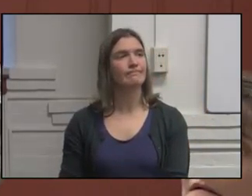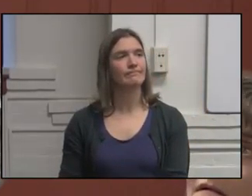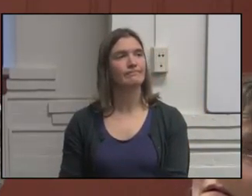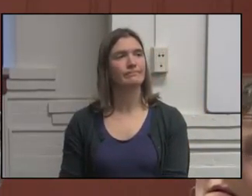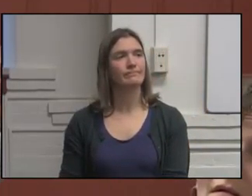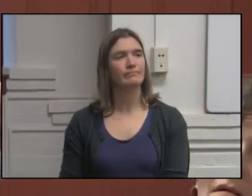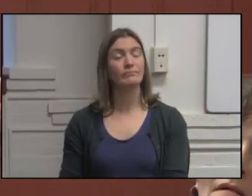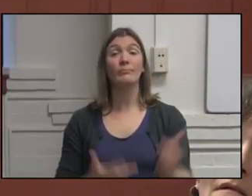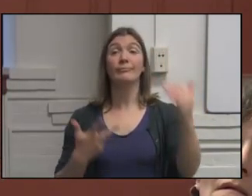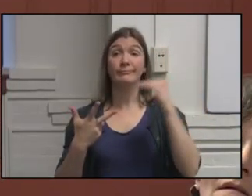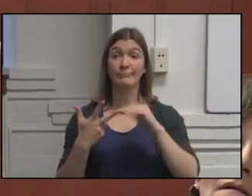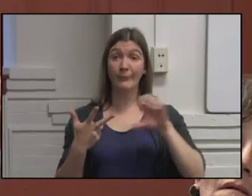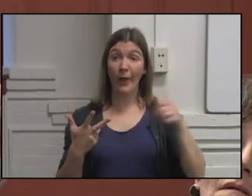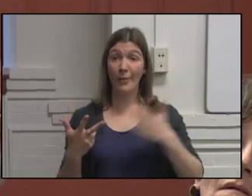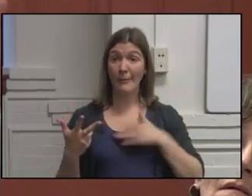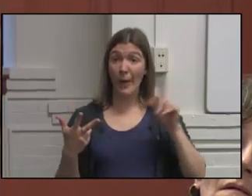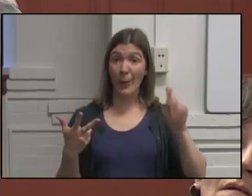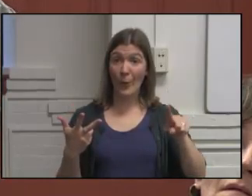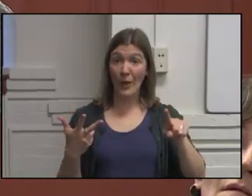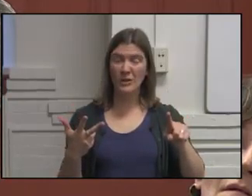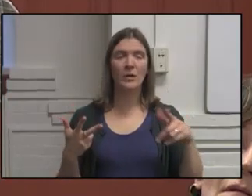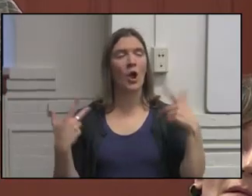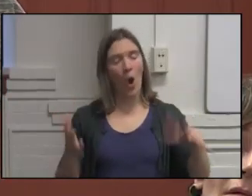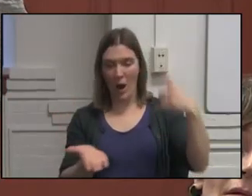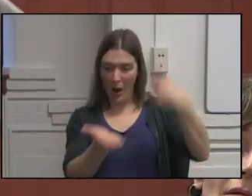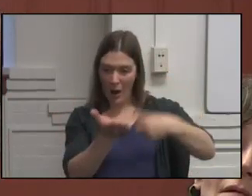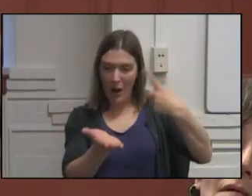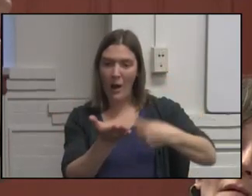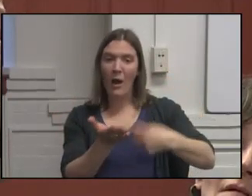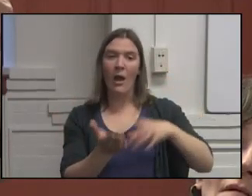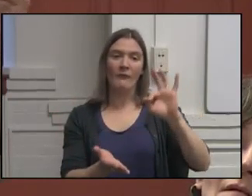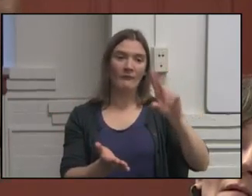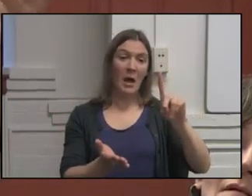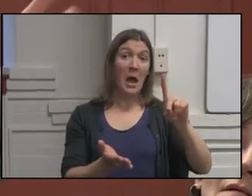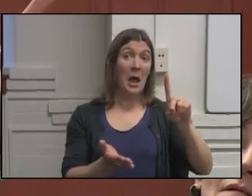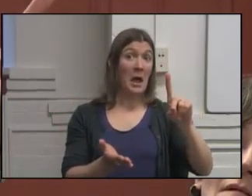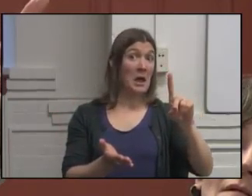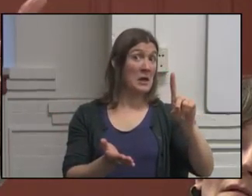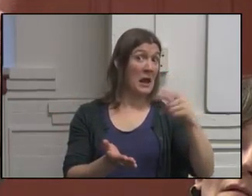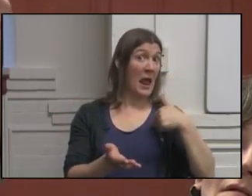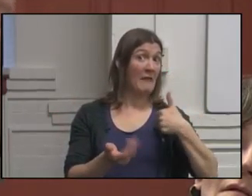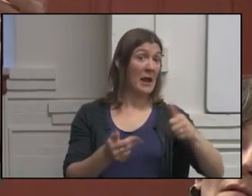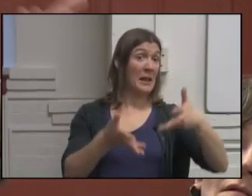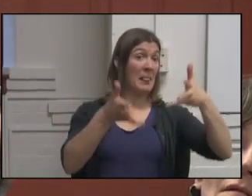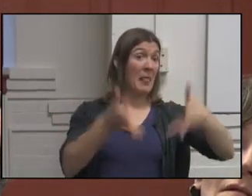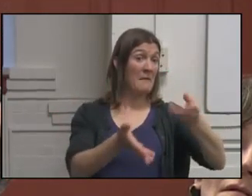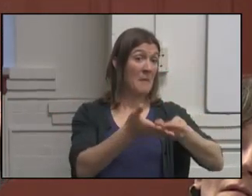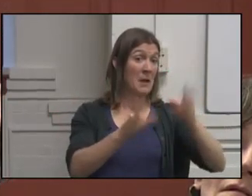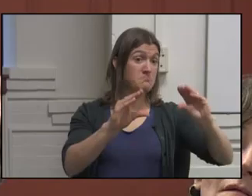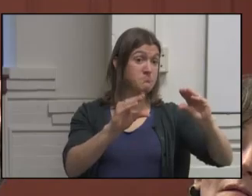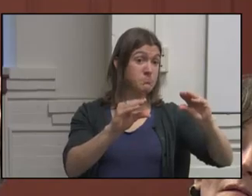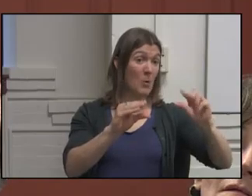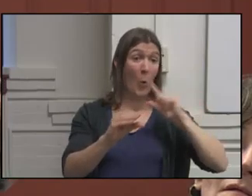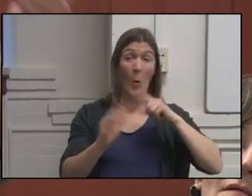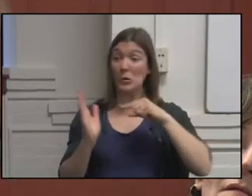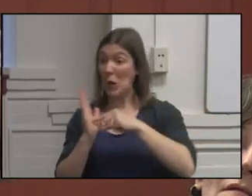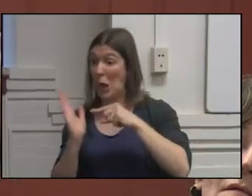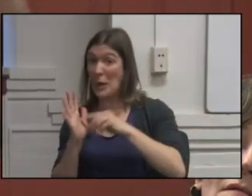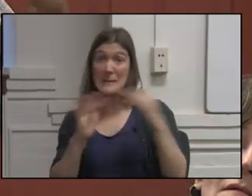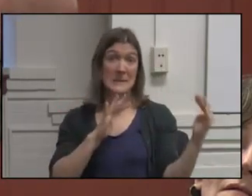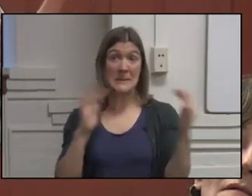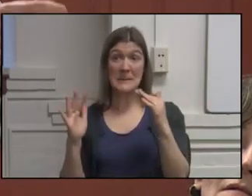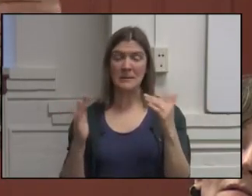And also the other big question is, you know, we've had so many discussions about fund balance and debt in the general fund budget that